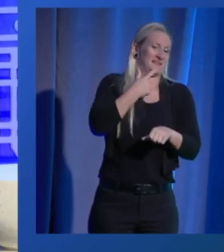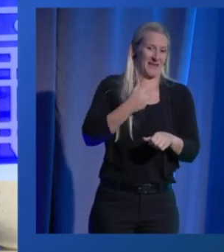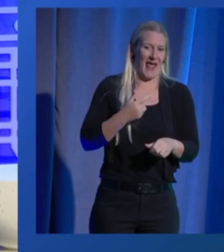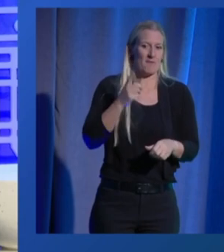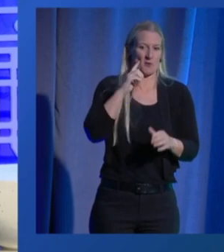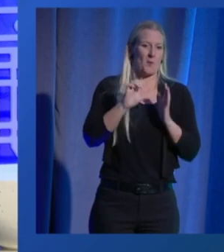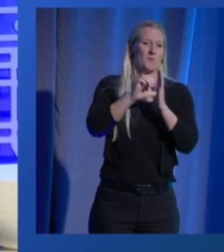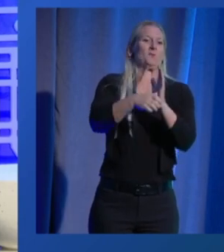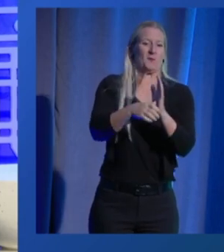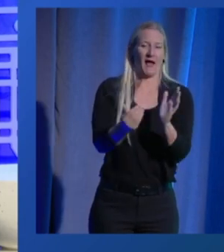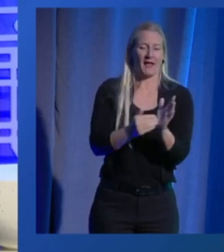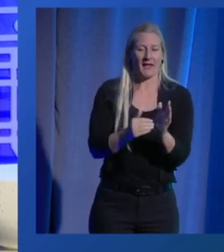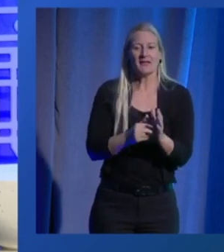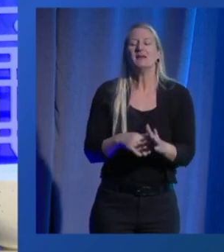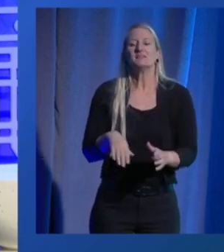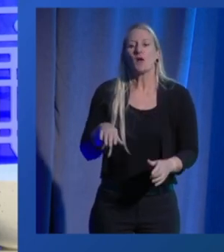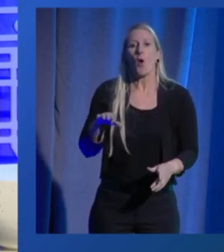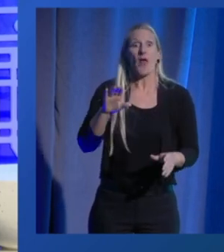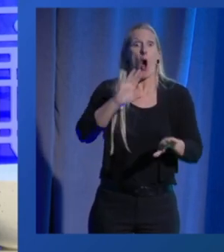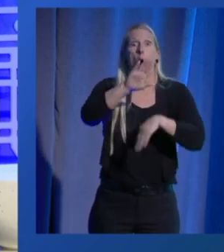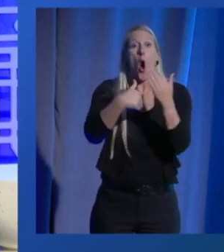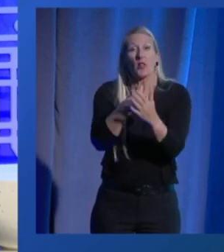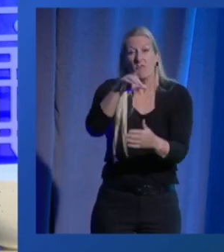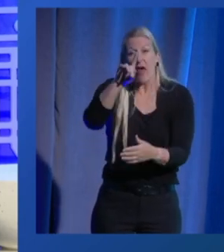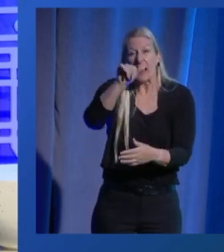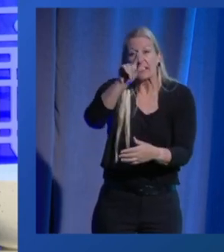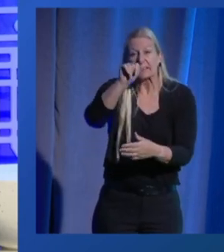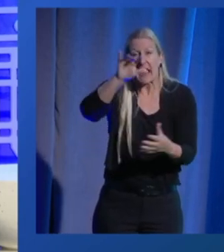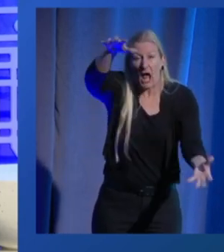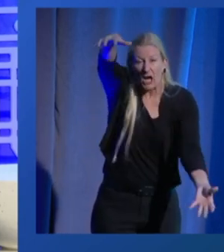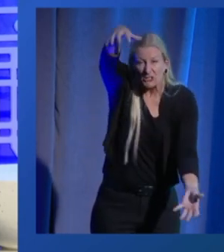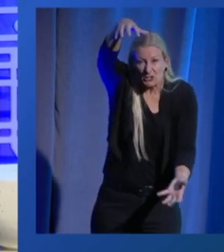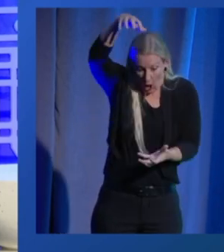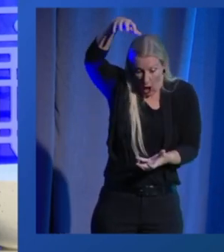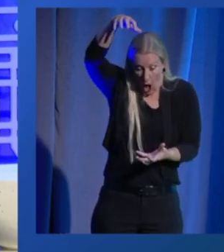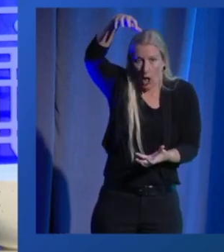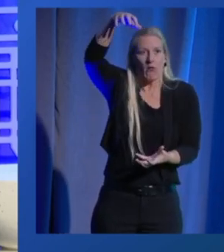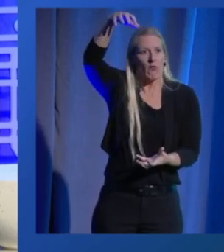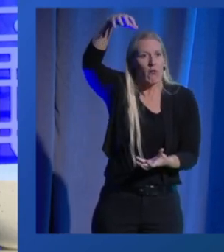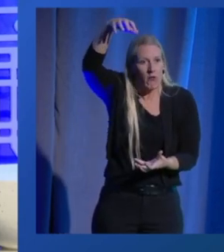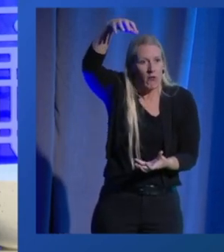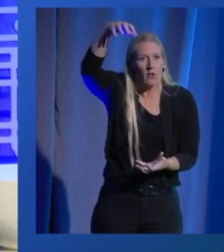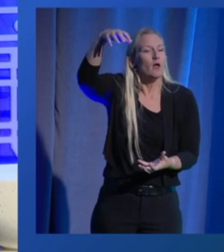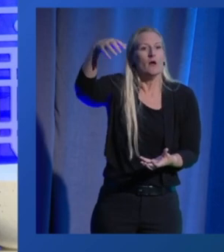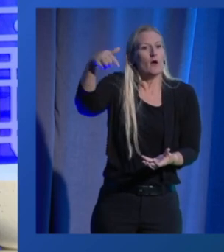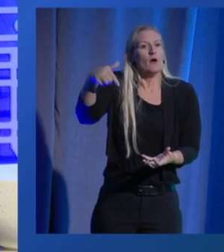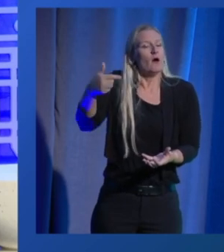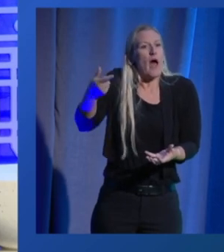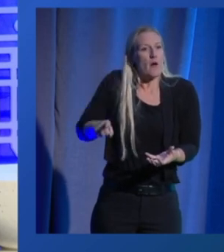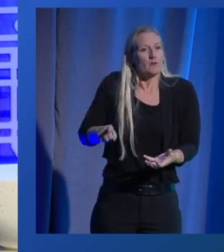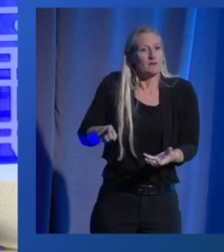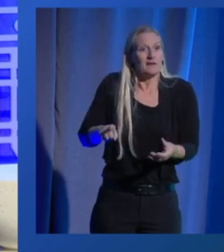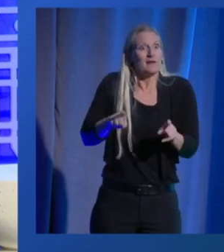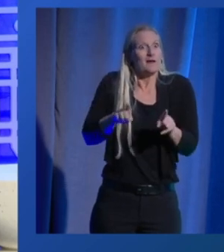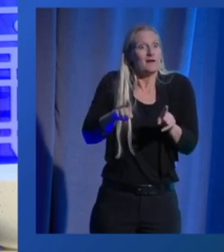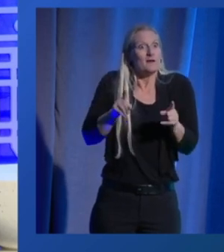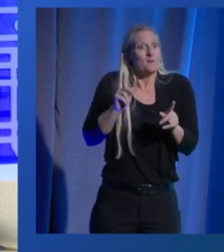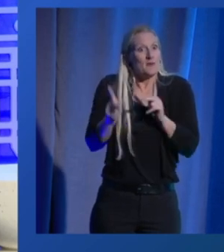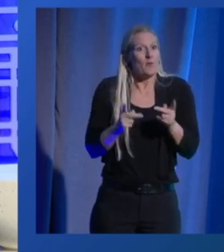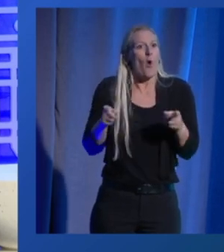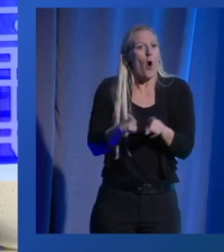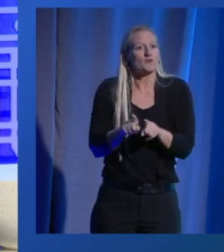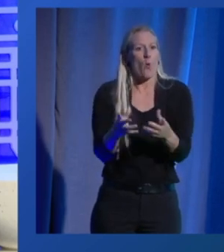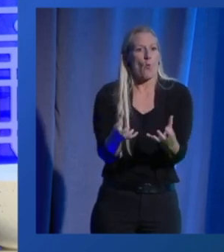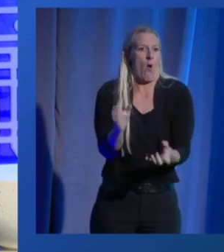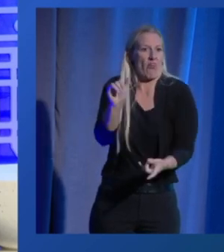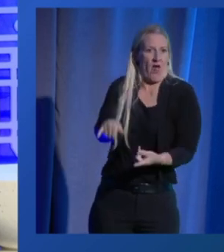delua data right is also uh is created a deluge of thirst to use that data by our war Fighters and the ability to